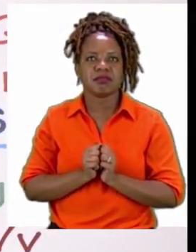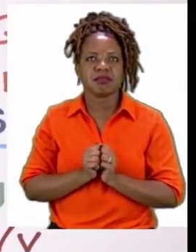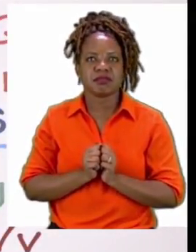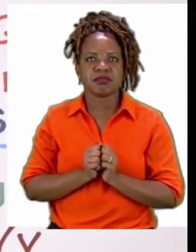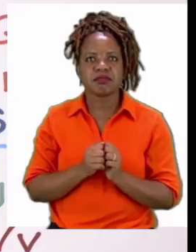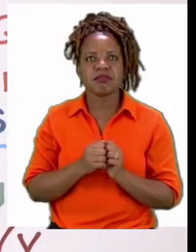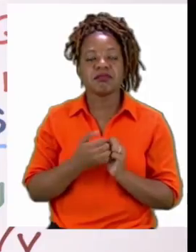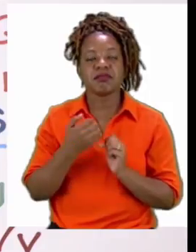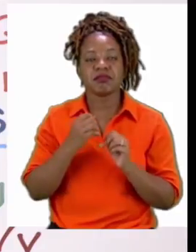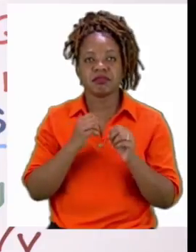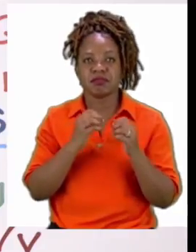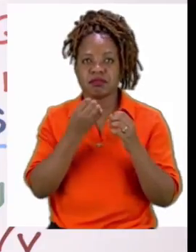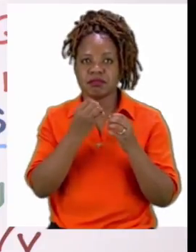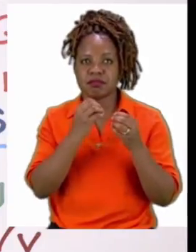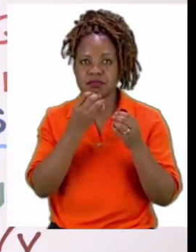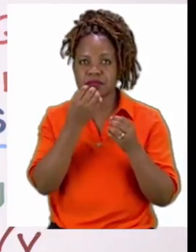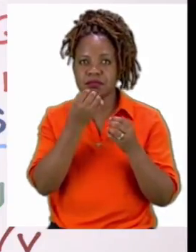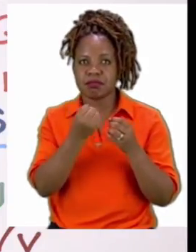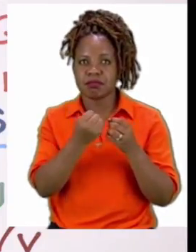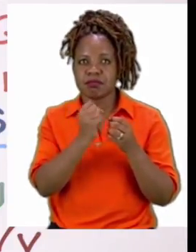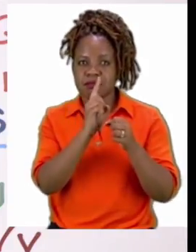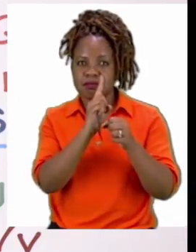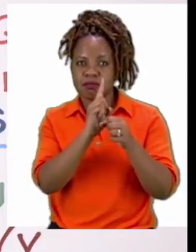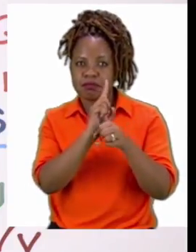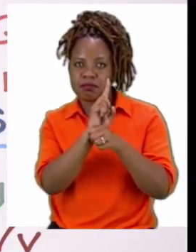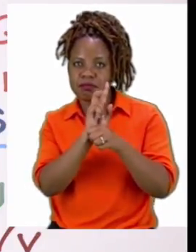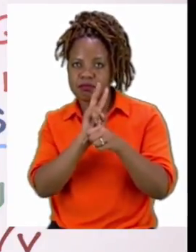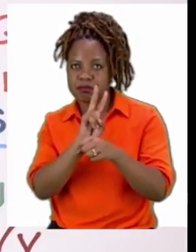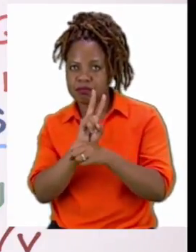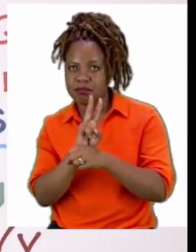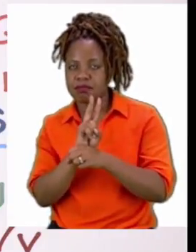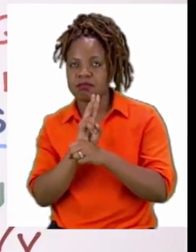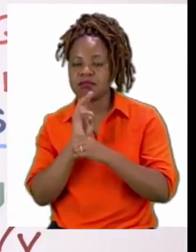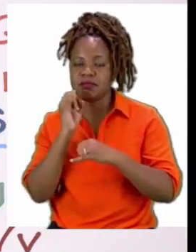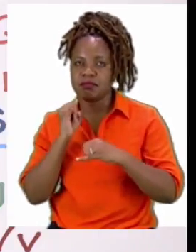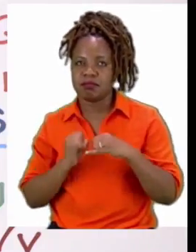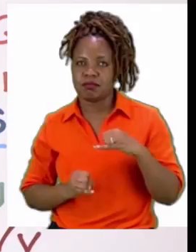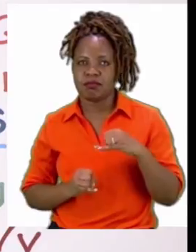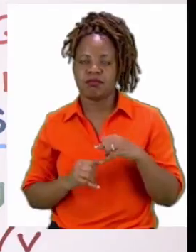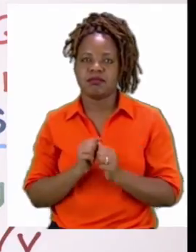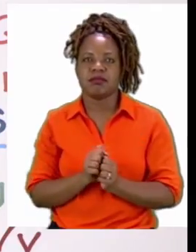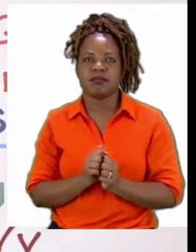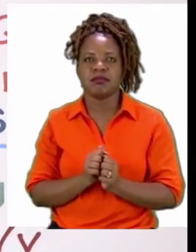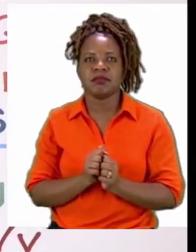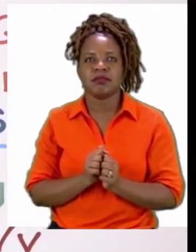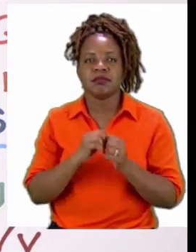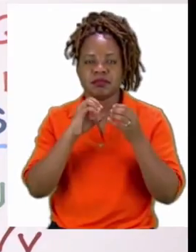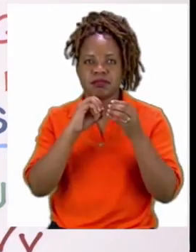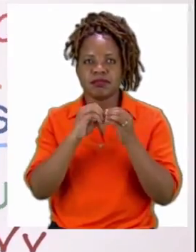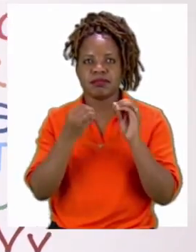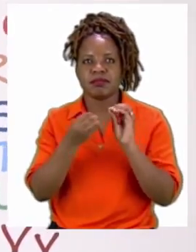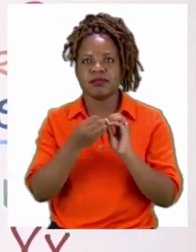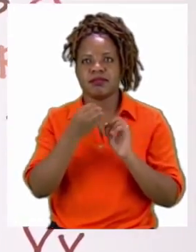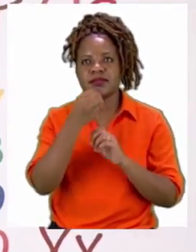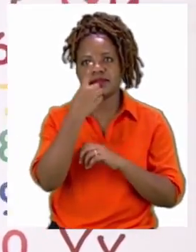the last one. So we're going to do those 3 together. Let's do number 1 together. Number 1, we